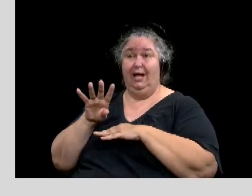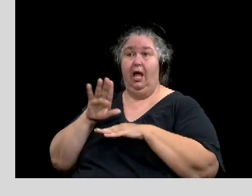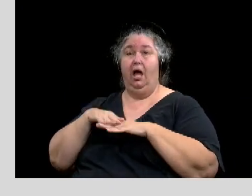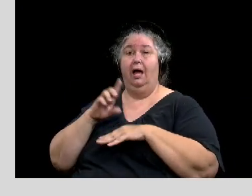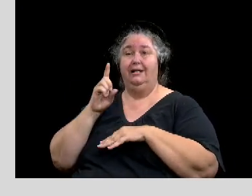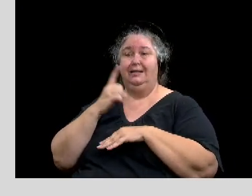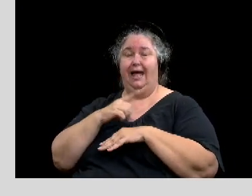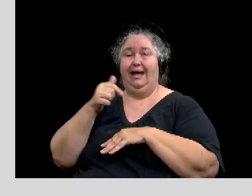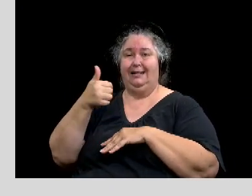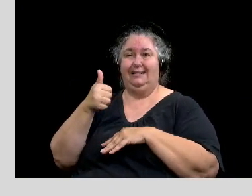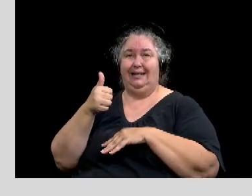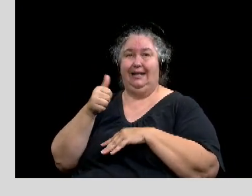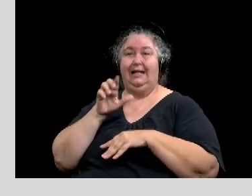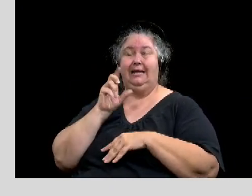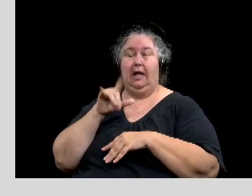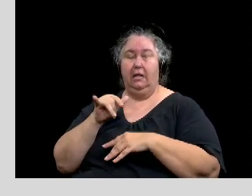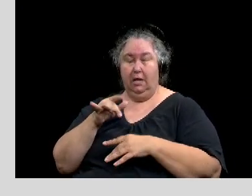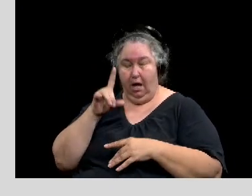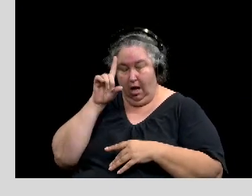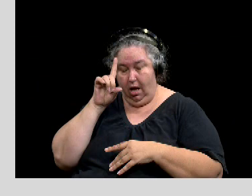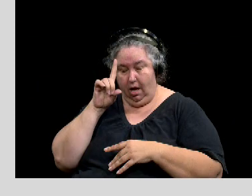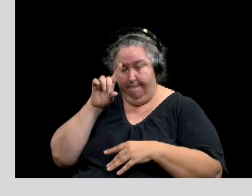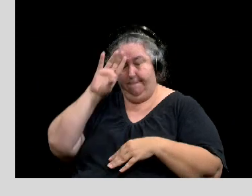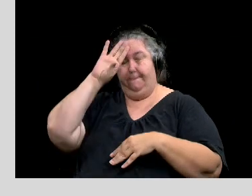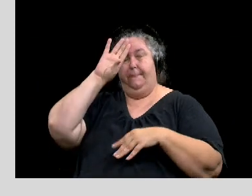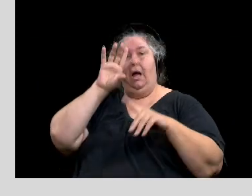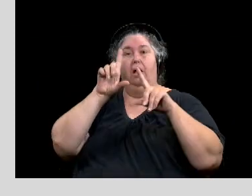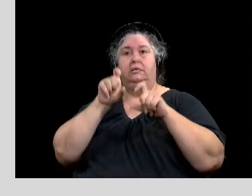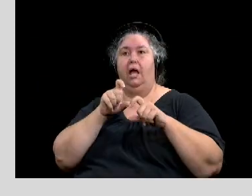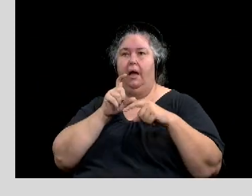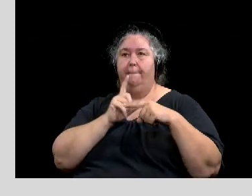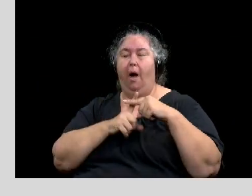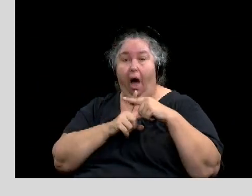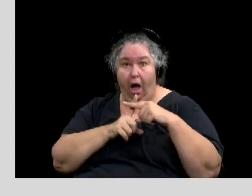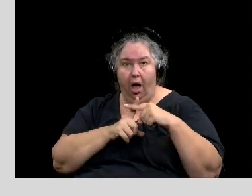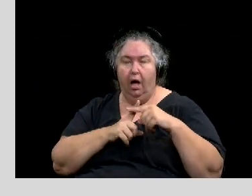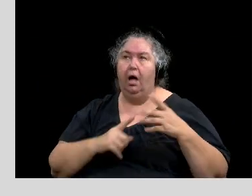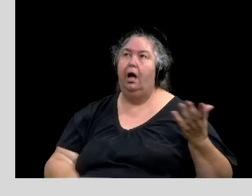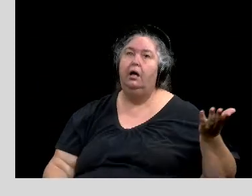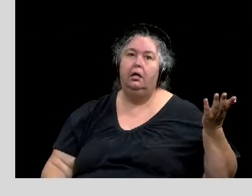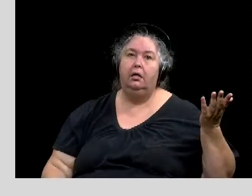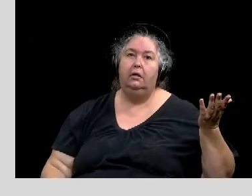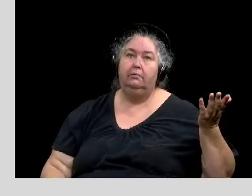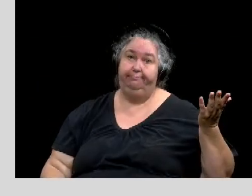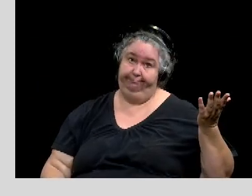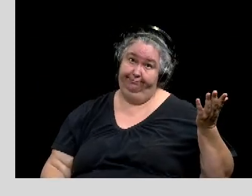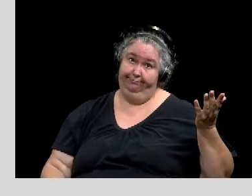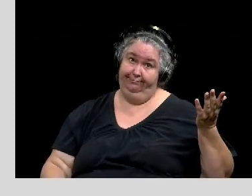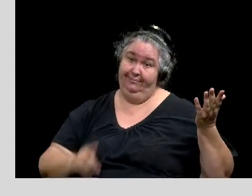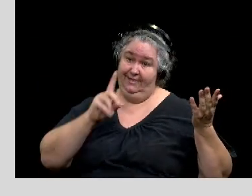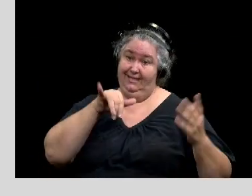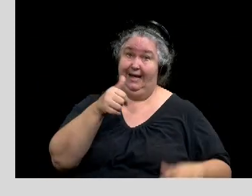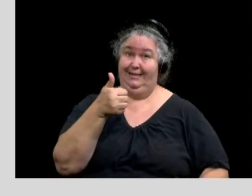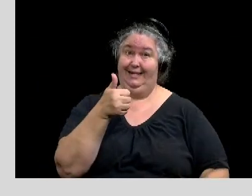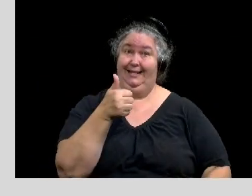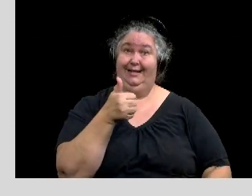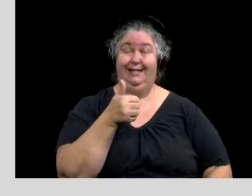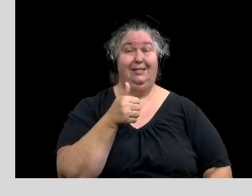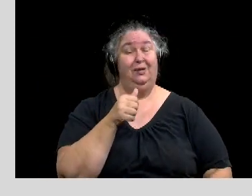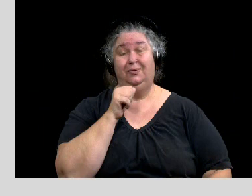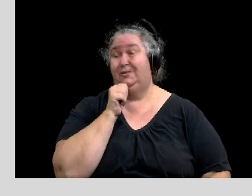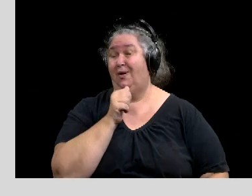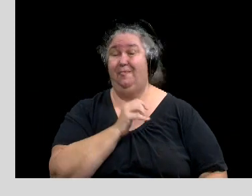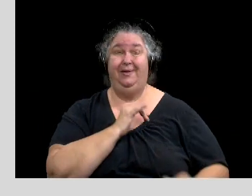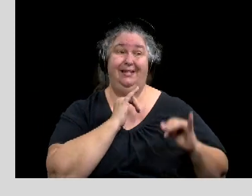10, that's when Casey developed symptoms and tested positive for COVID-19. So don't be like Casey this